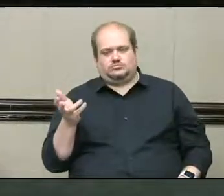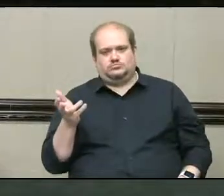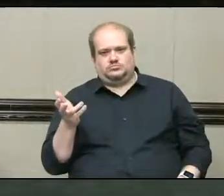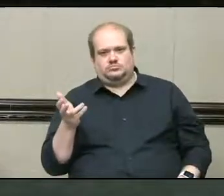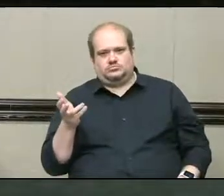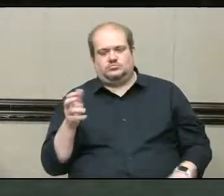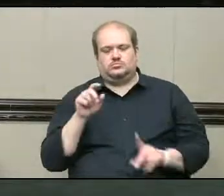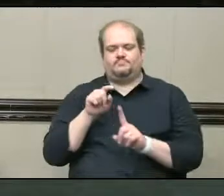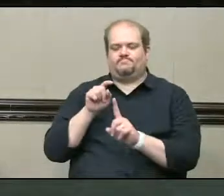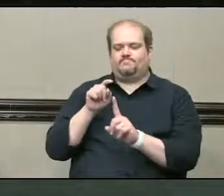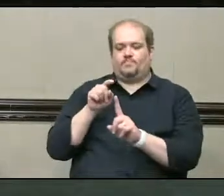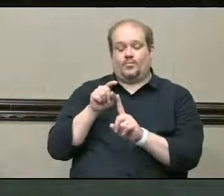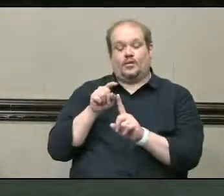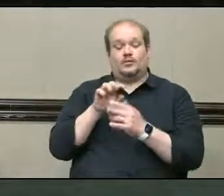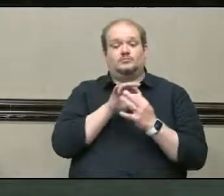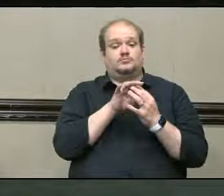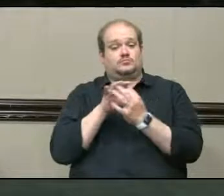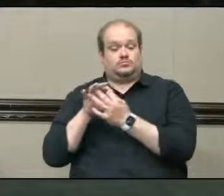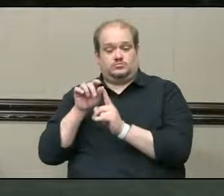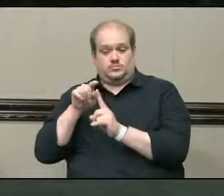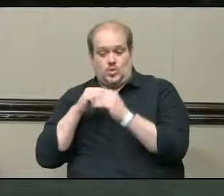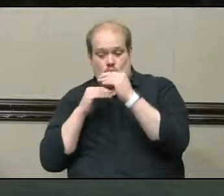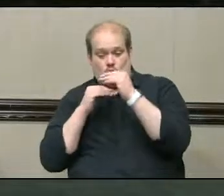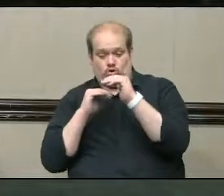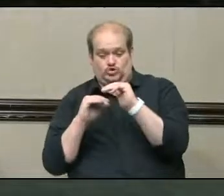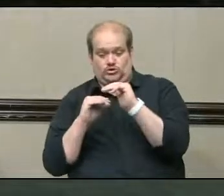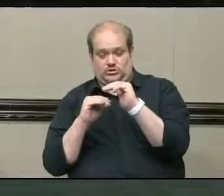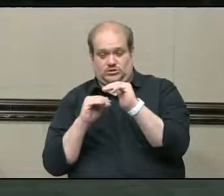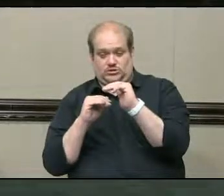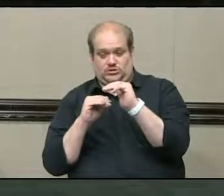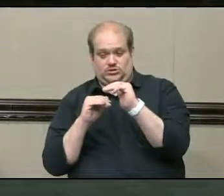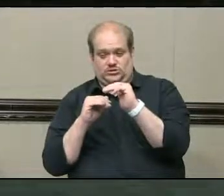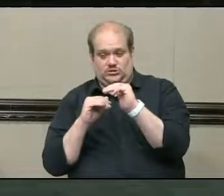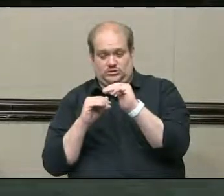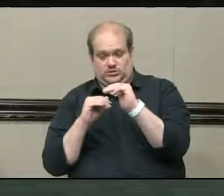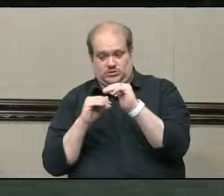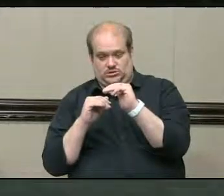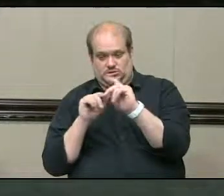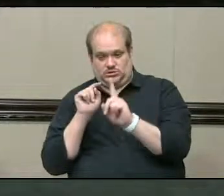So as far as restrictor